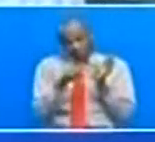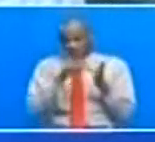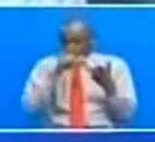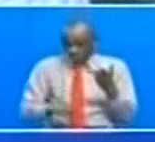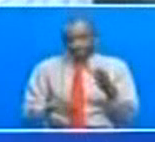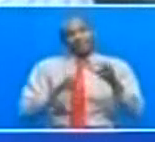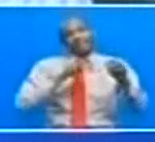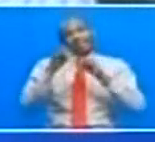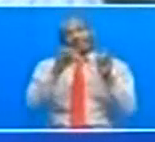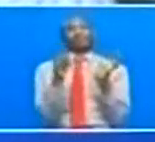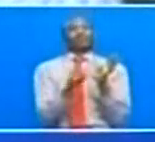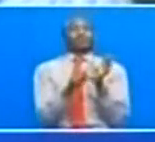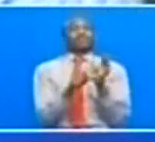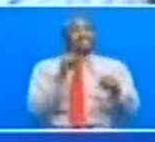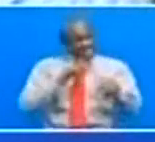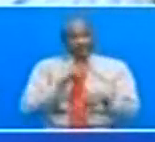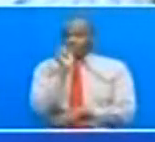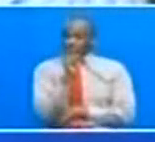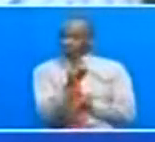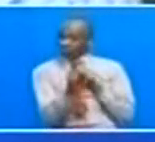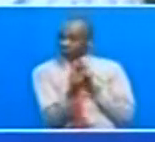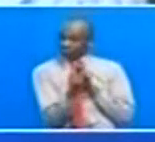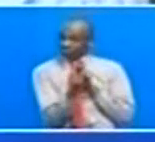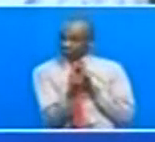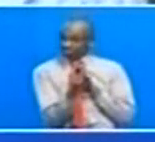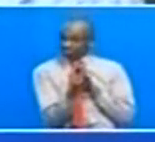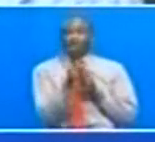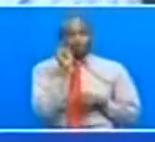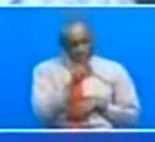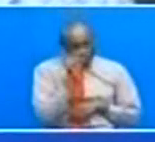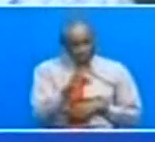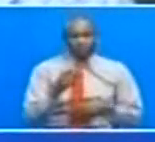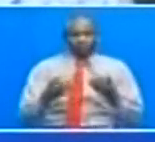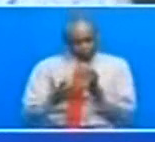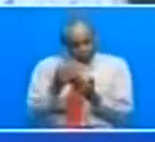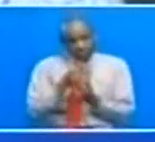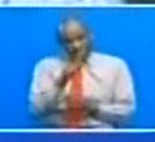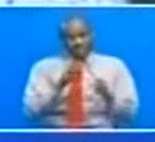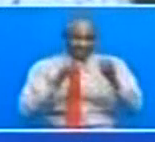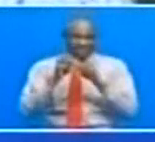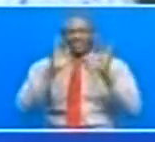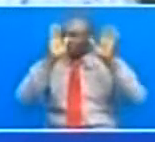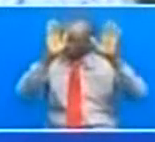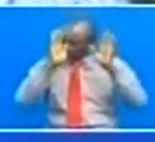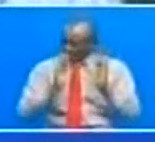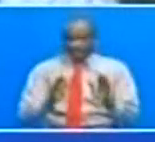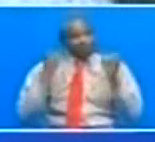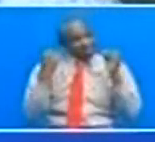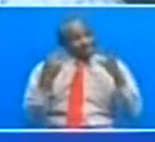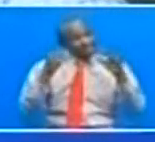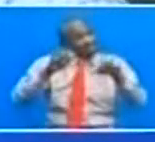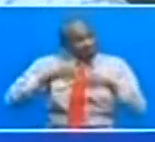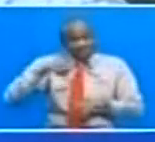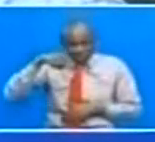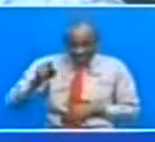a management issue. When it comes to poultry, the animal production management is critical. Many of our farmers,